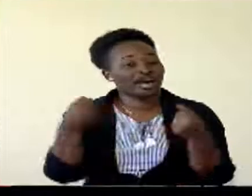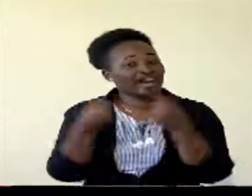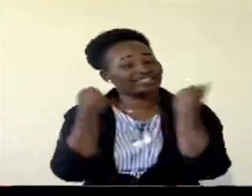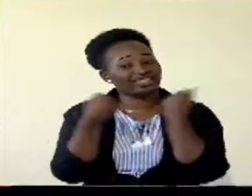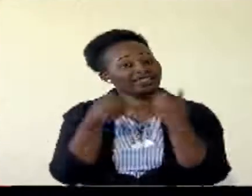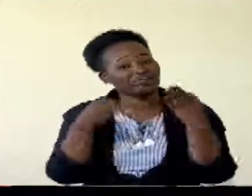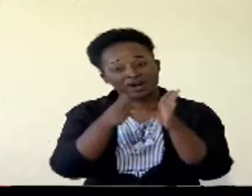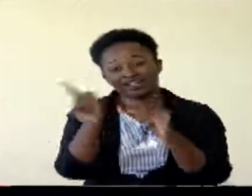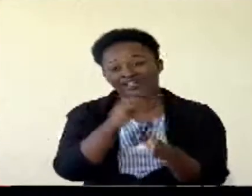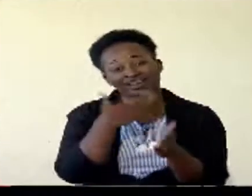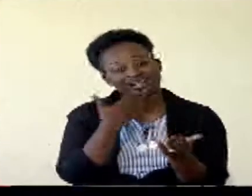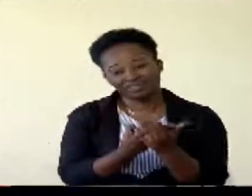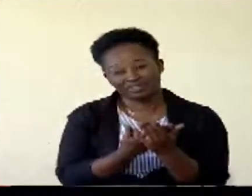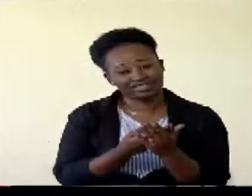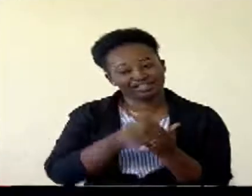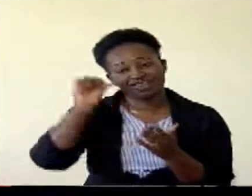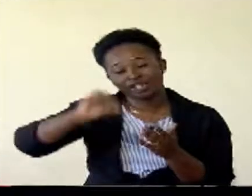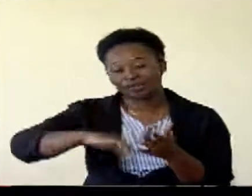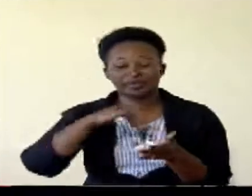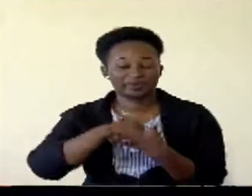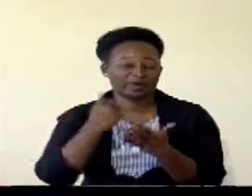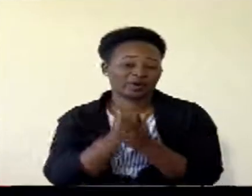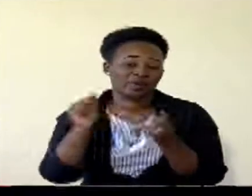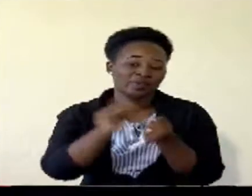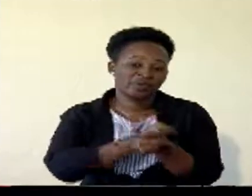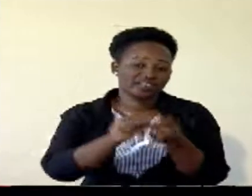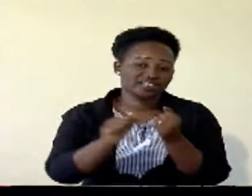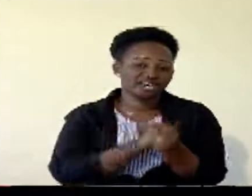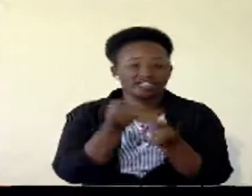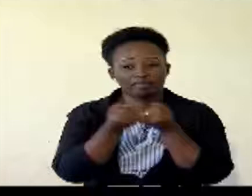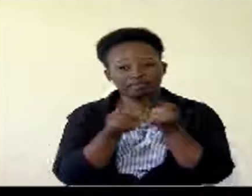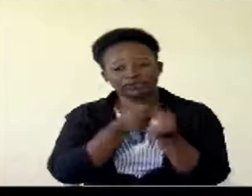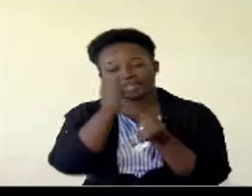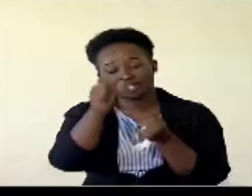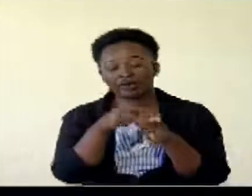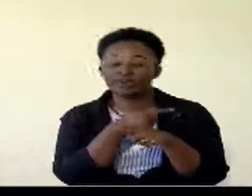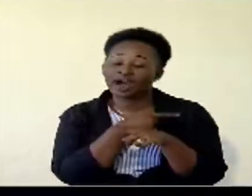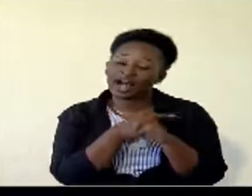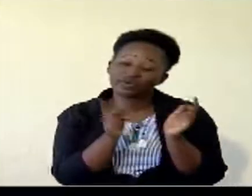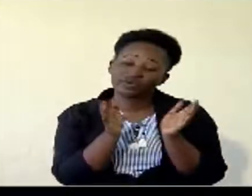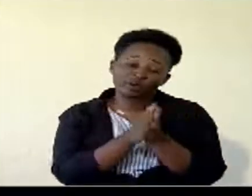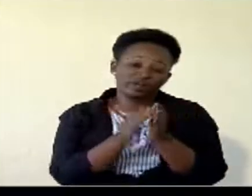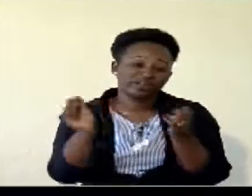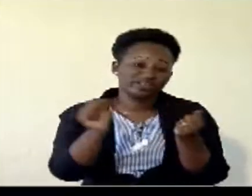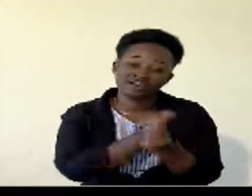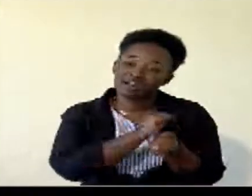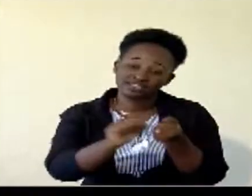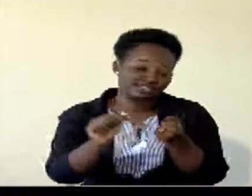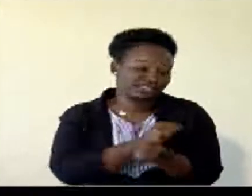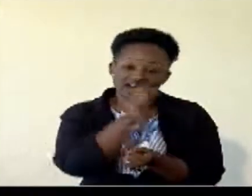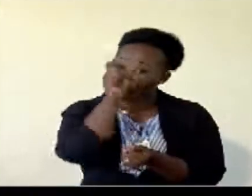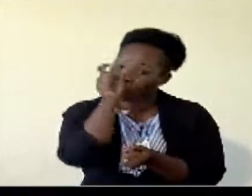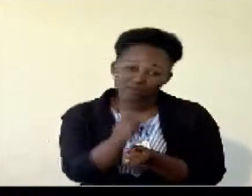anybody. It is bad because it destroys people's cars, but most importantly, it destroys